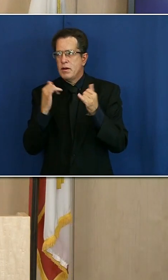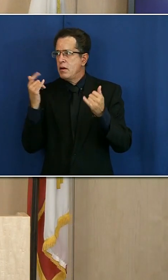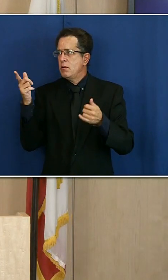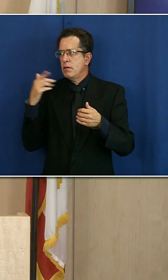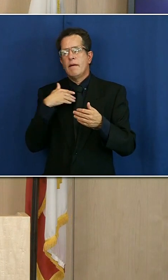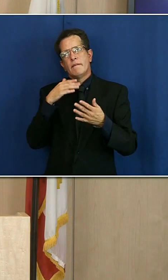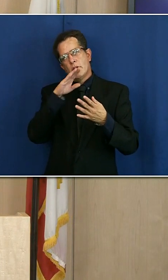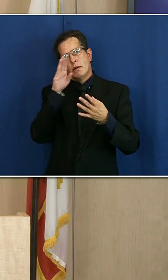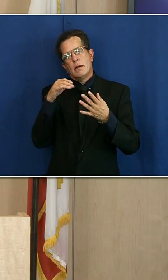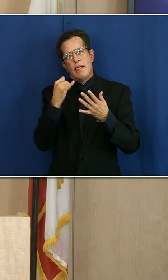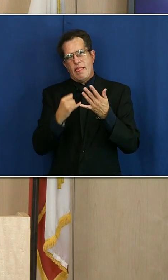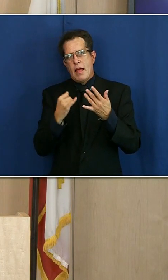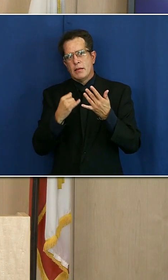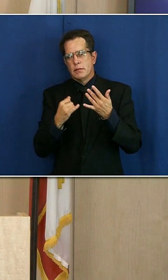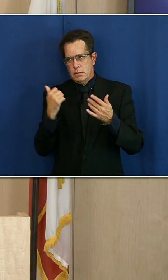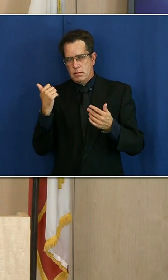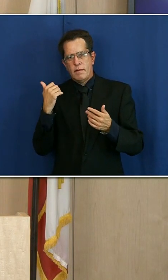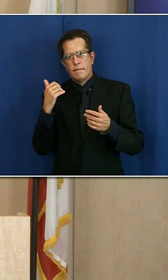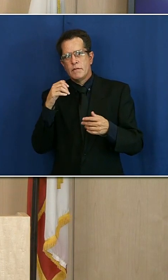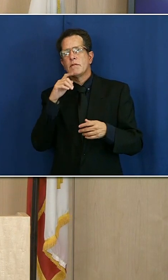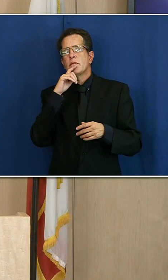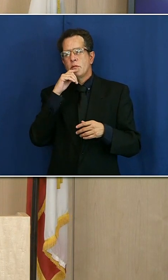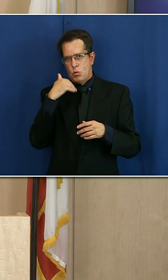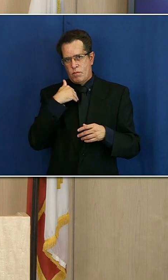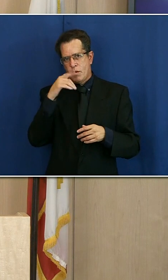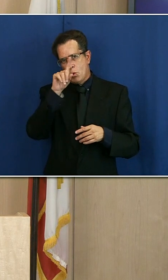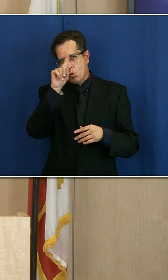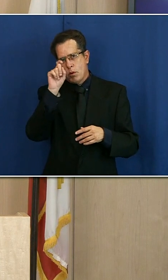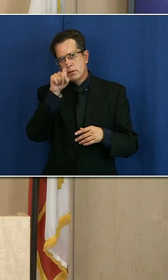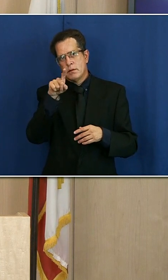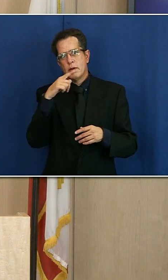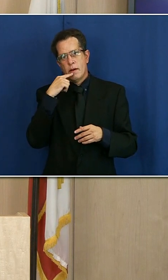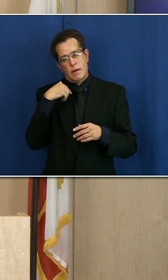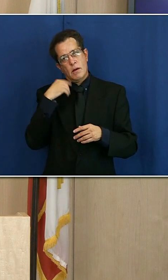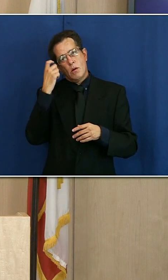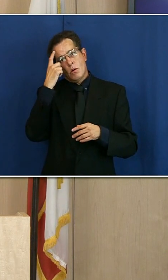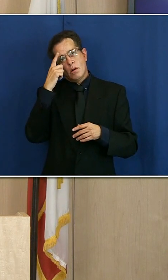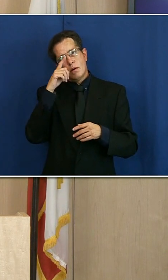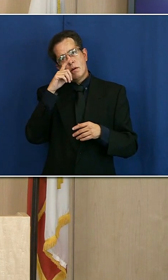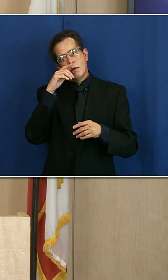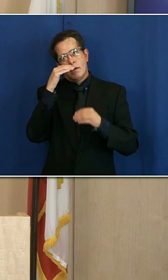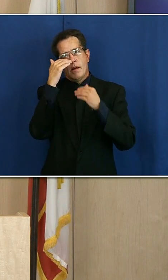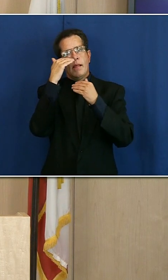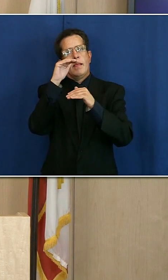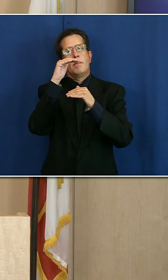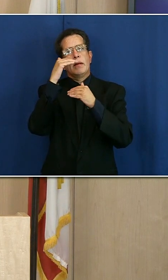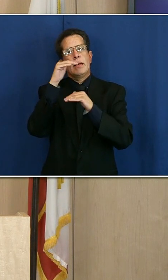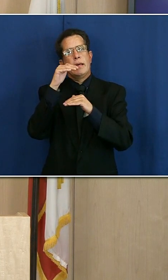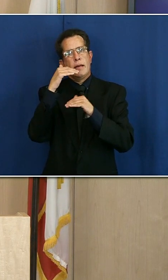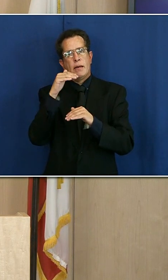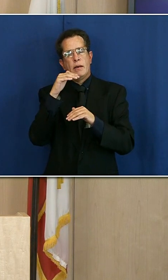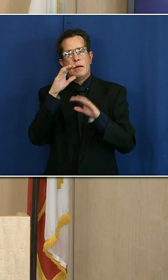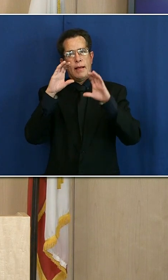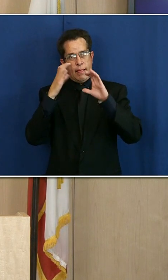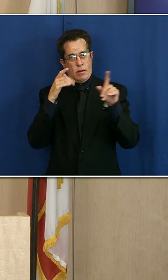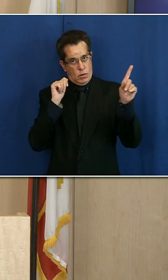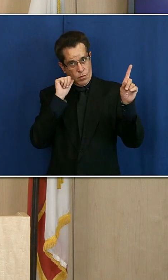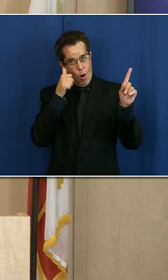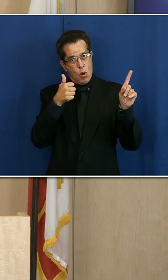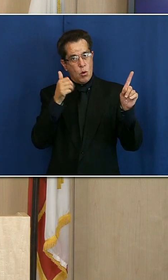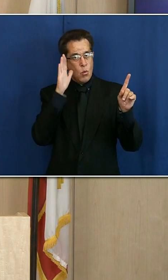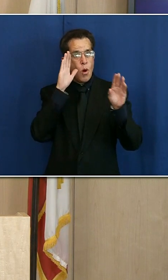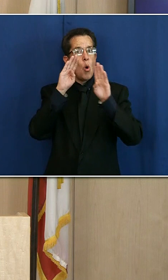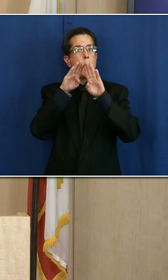Part of the question from Claudia is, are a limited number of classes at SDSU returning tomorrow? If so,